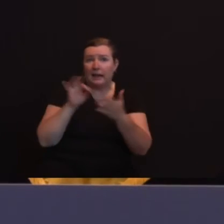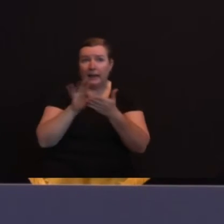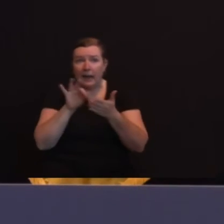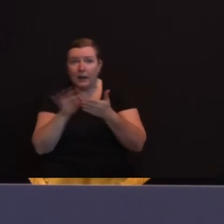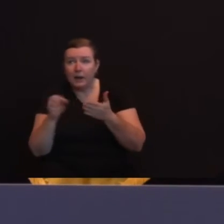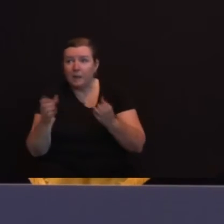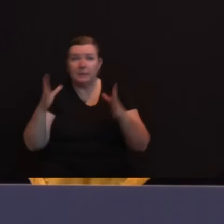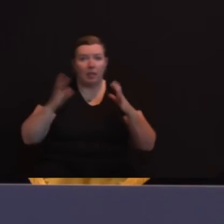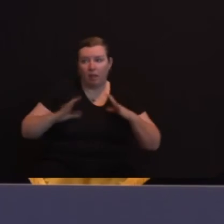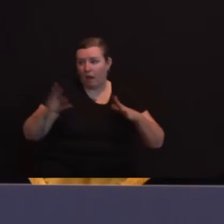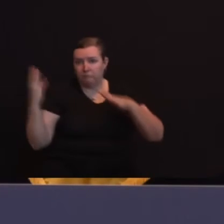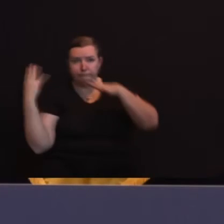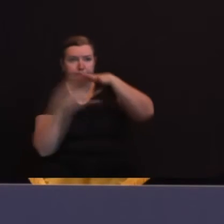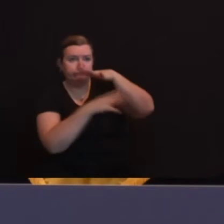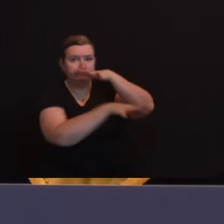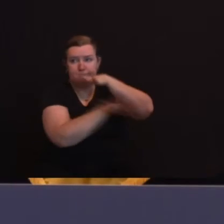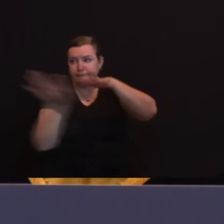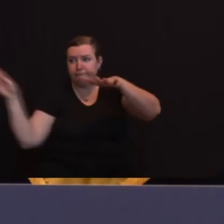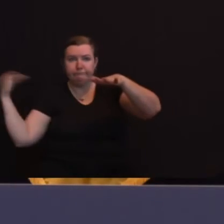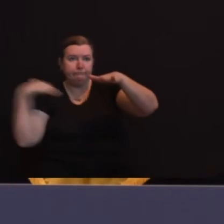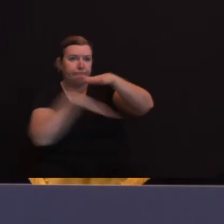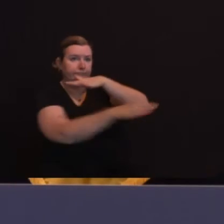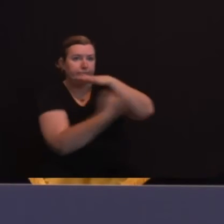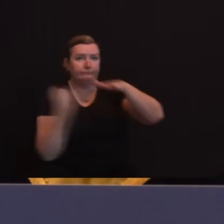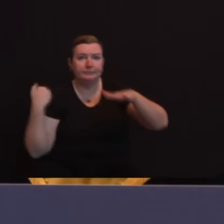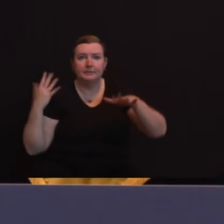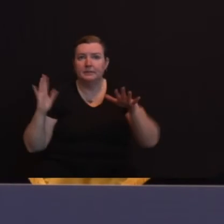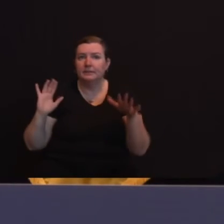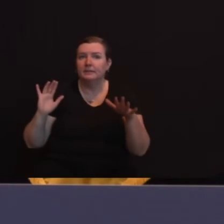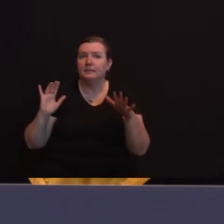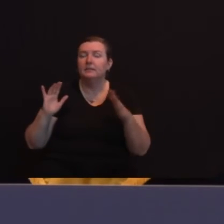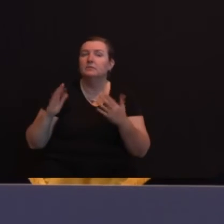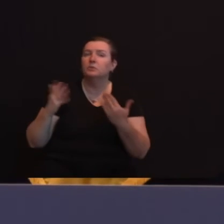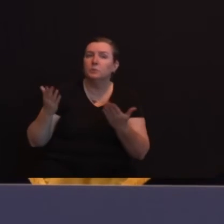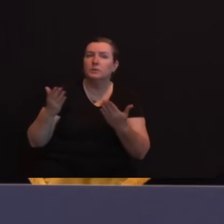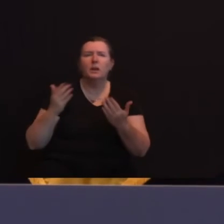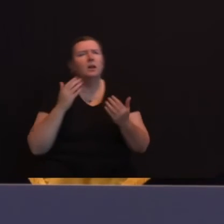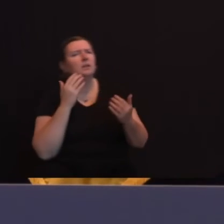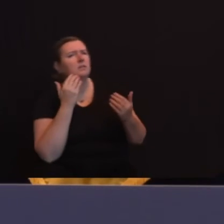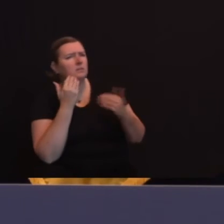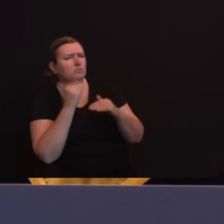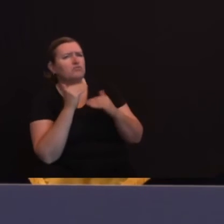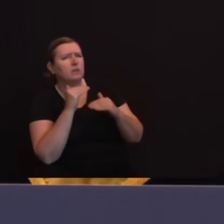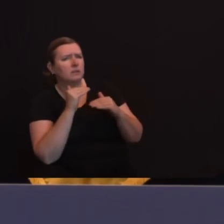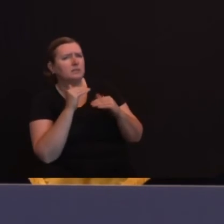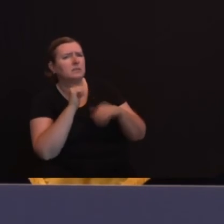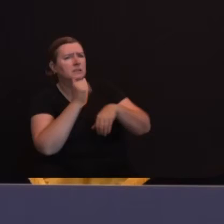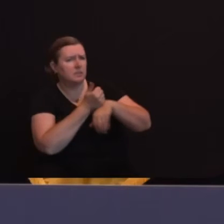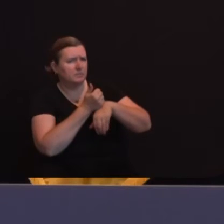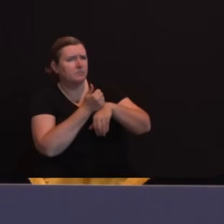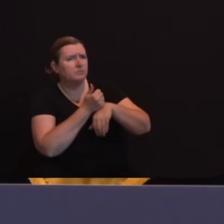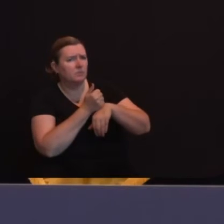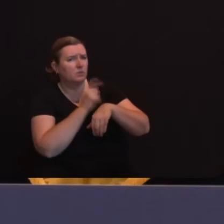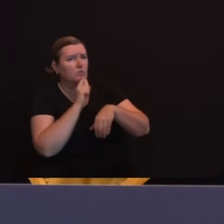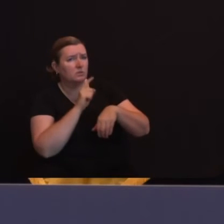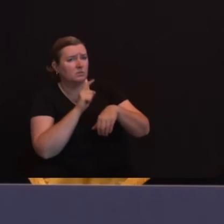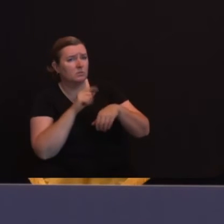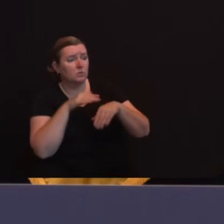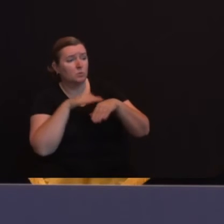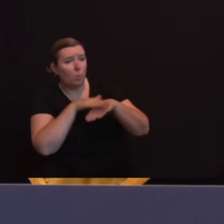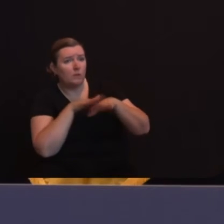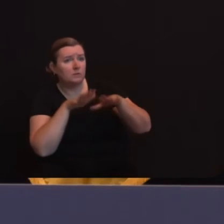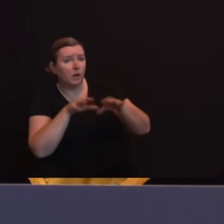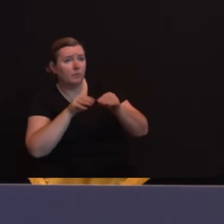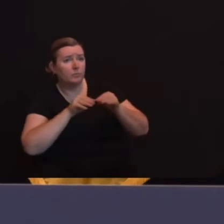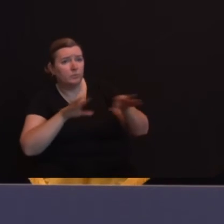do you expect the latest rounds of restrictions to do enough to significantly slow the current trajectory of new cases, or are there other steps that you've